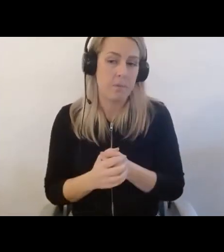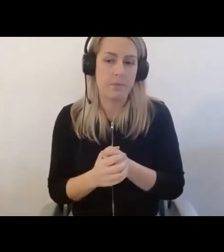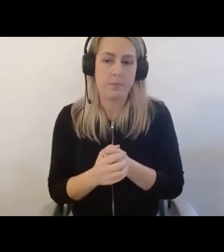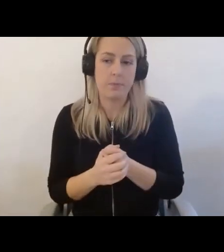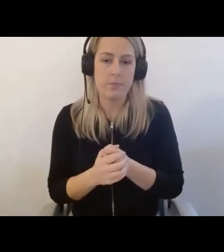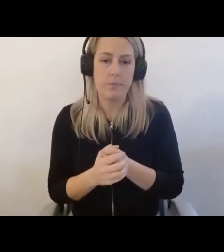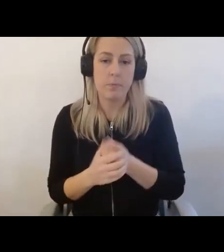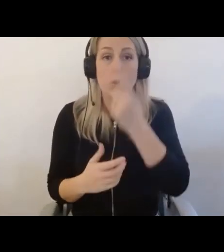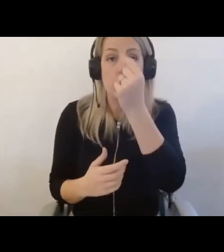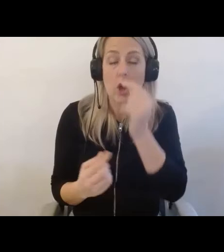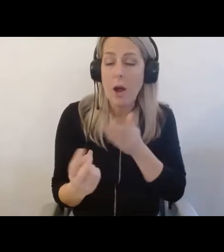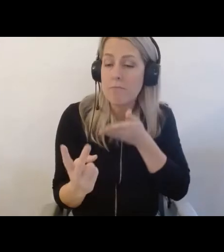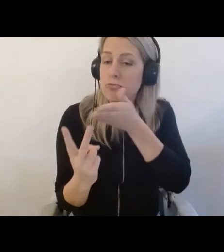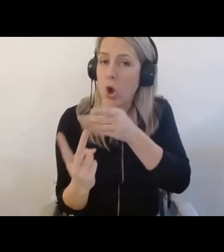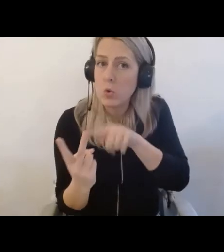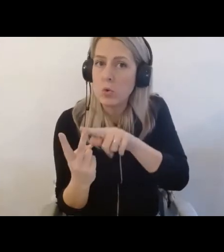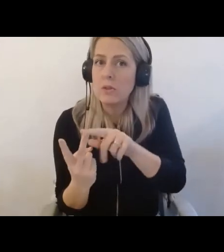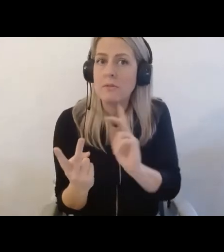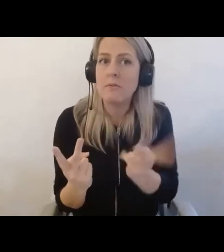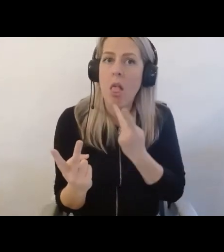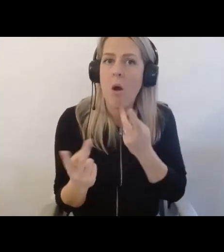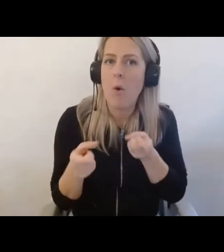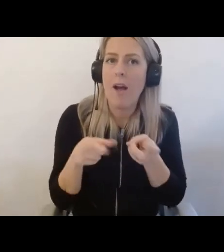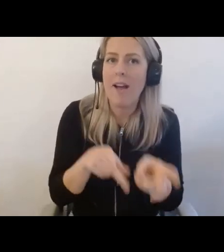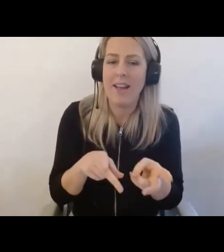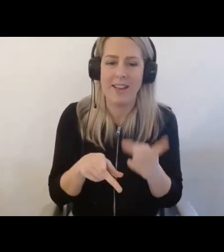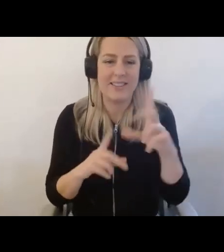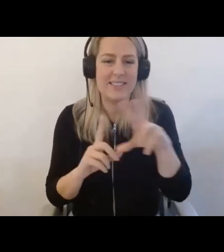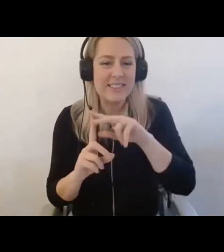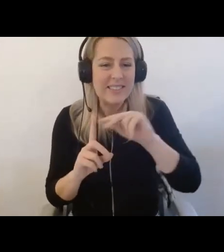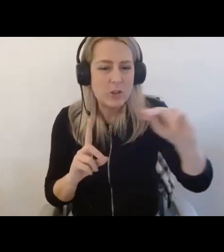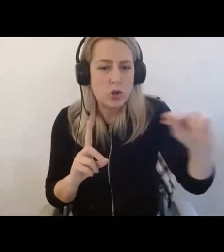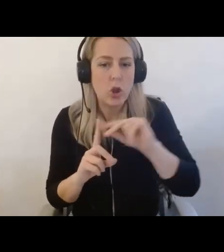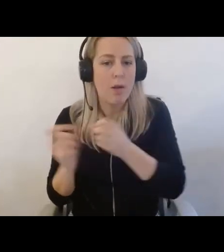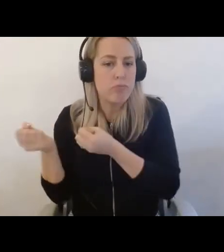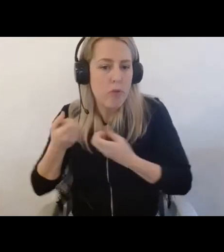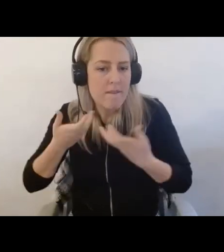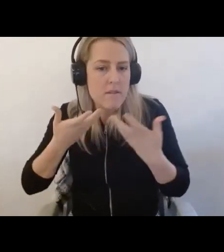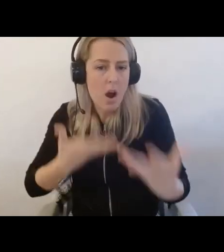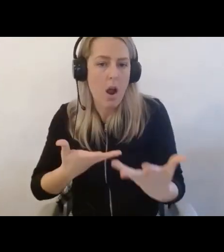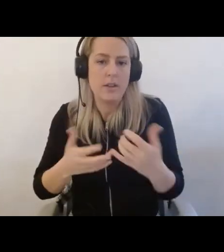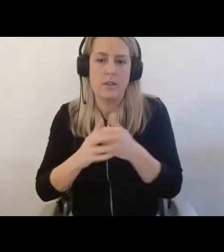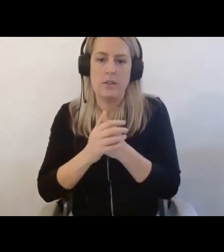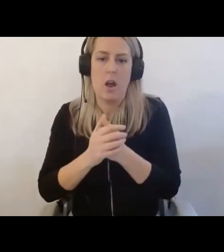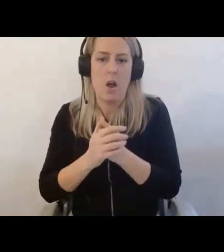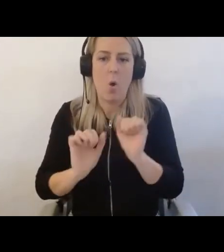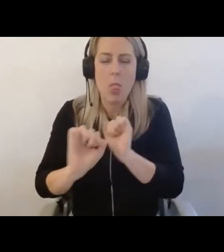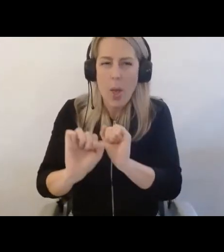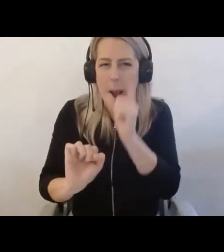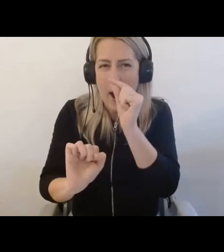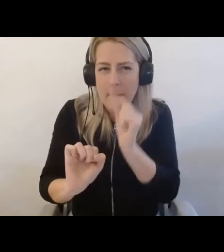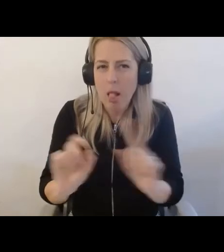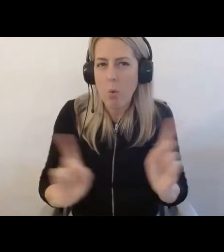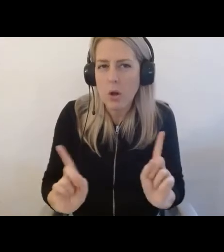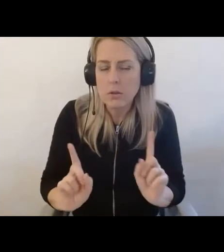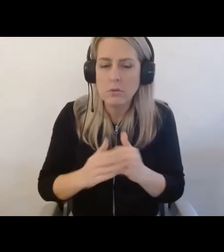called the digital capability of the education provider. And that's that kind of universal design for learning approach that's been talked about,